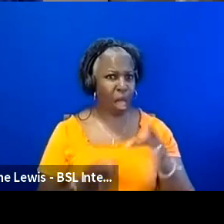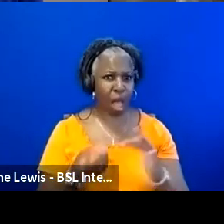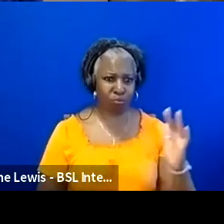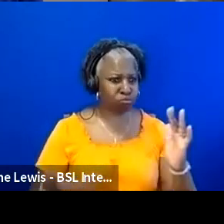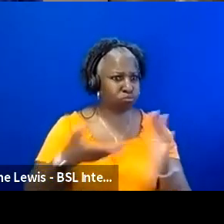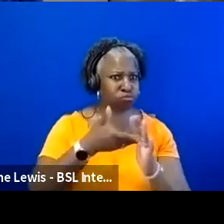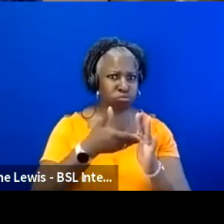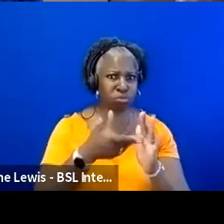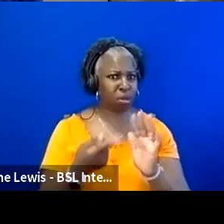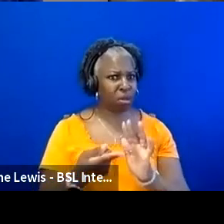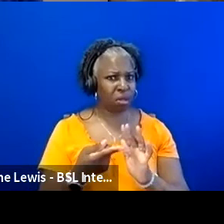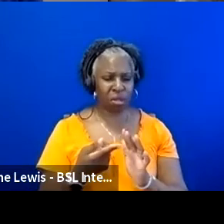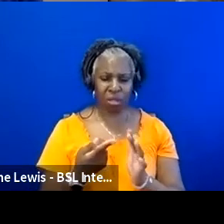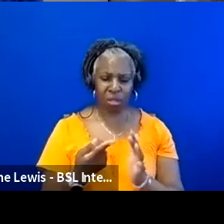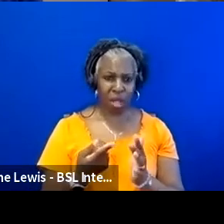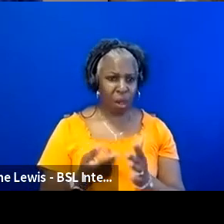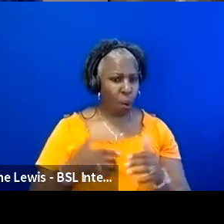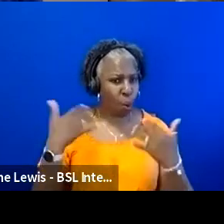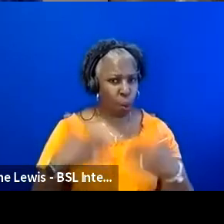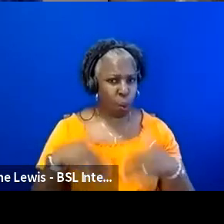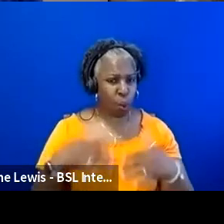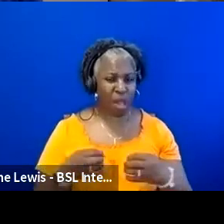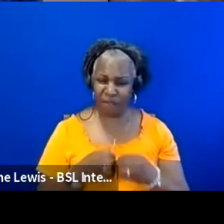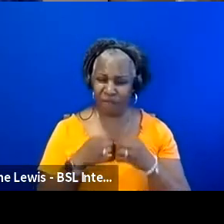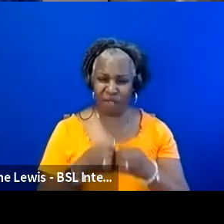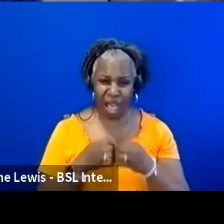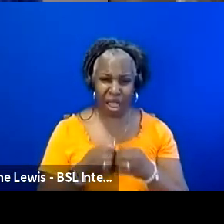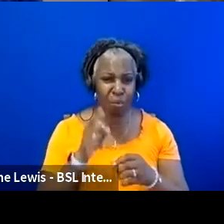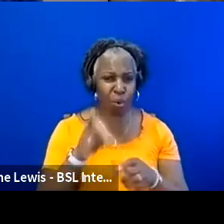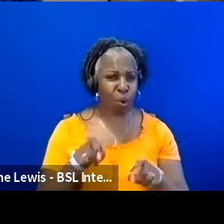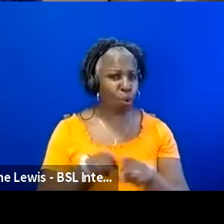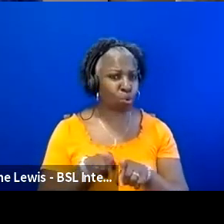own personal safety. So that's quite difficult.